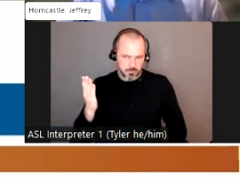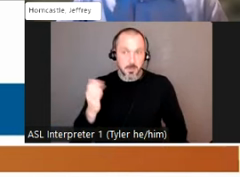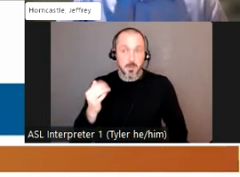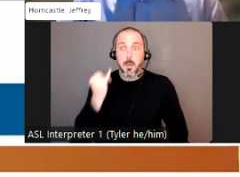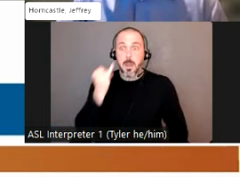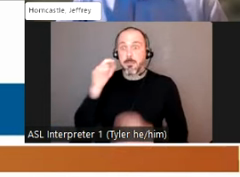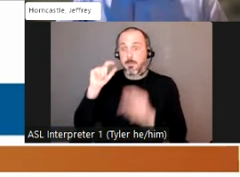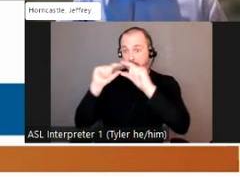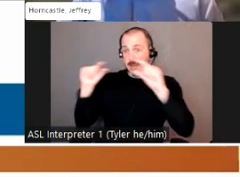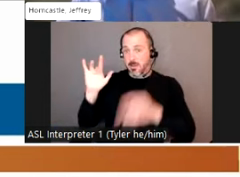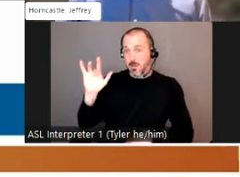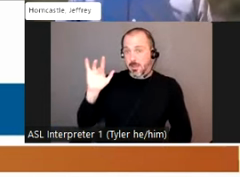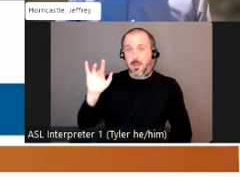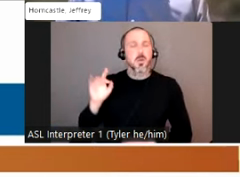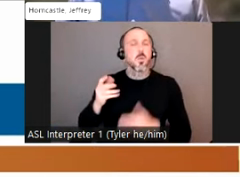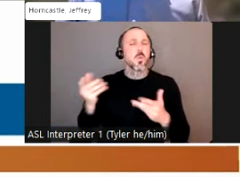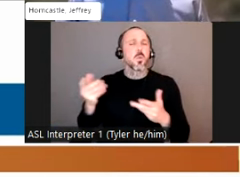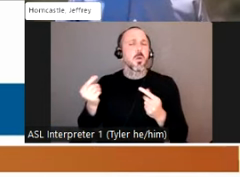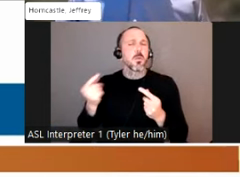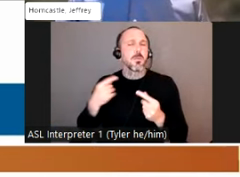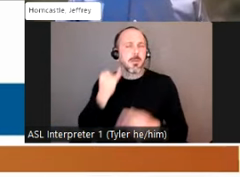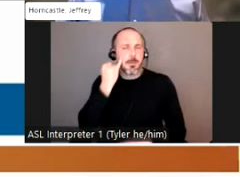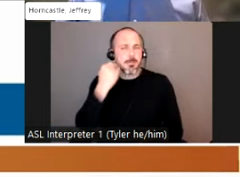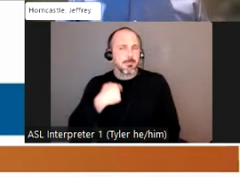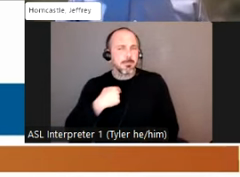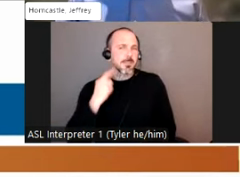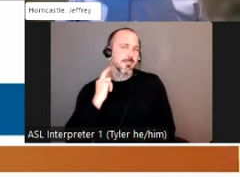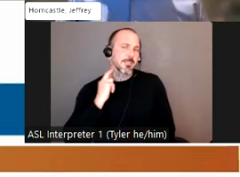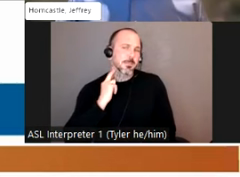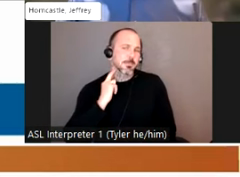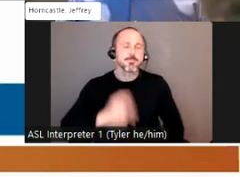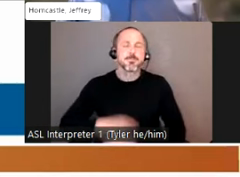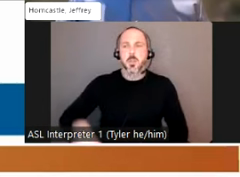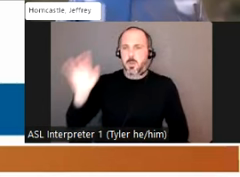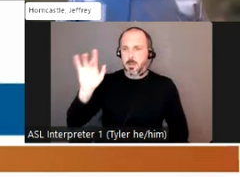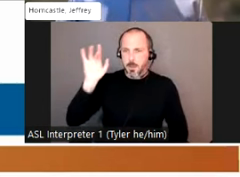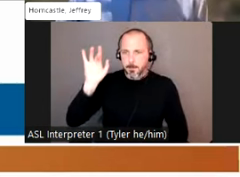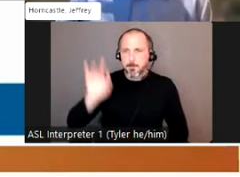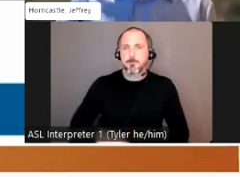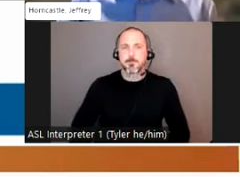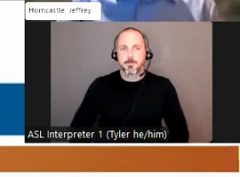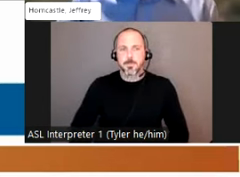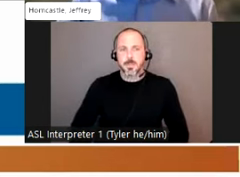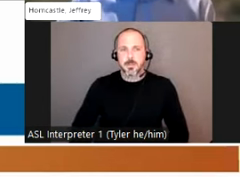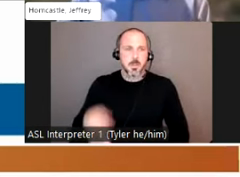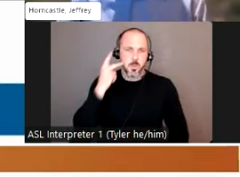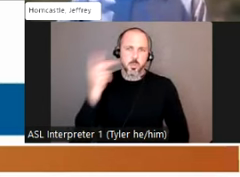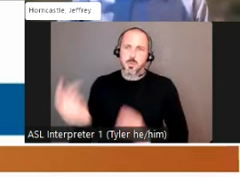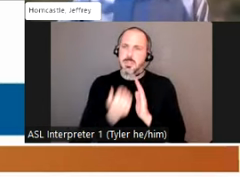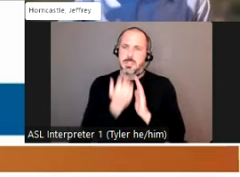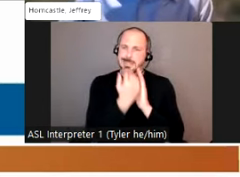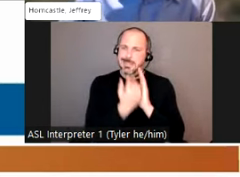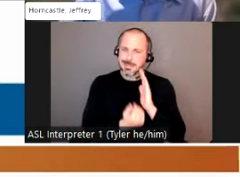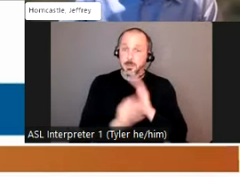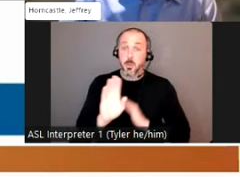Victim. And this basically, like I mentioned, protects yourself from being a victim of identity fraud if your personal information has been compromised, or in other words,